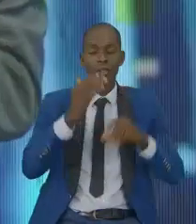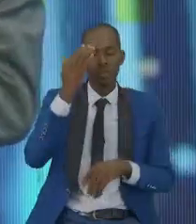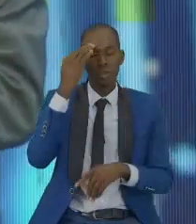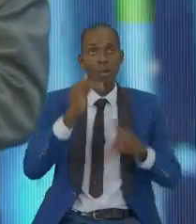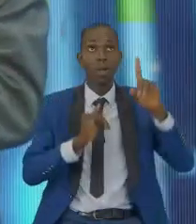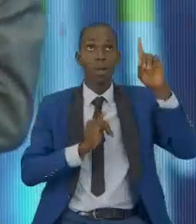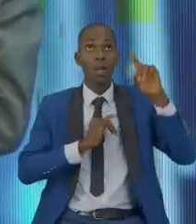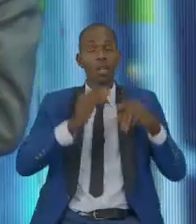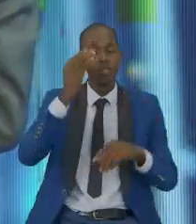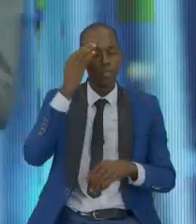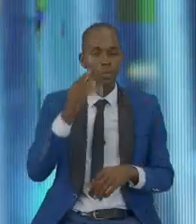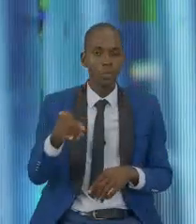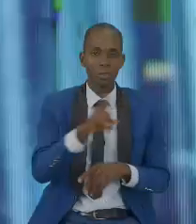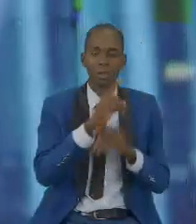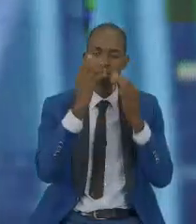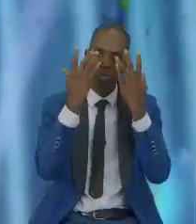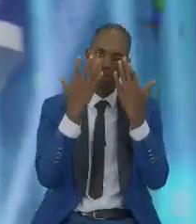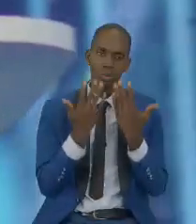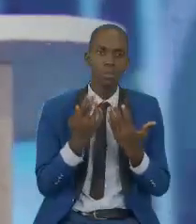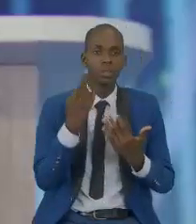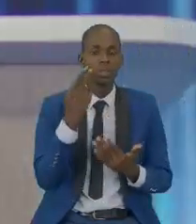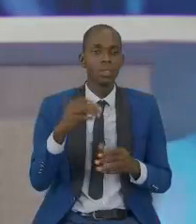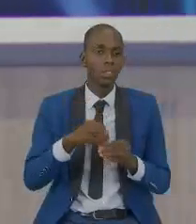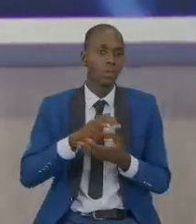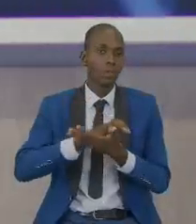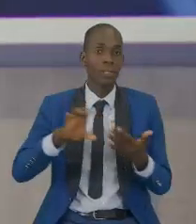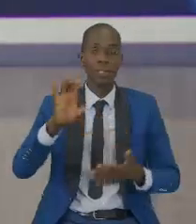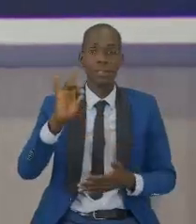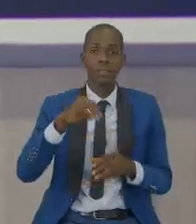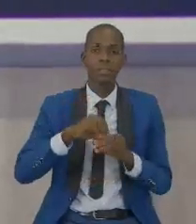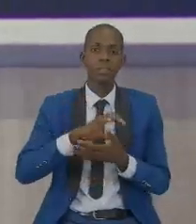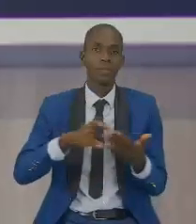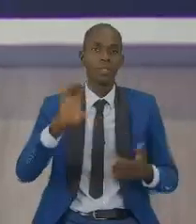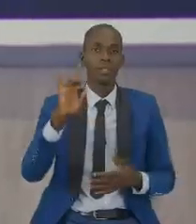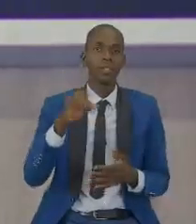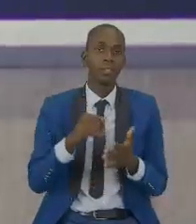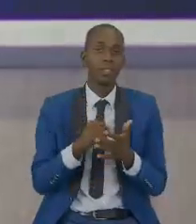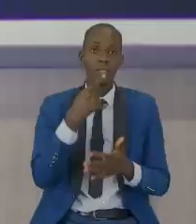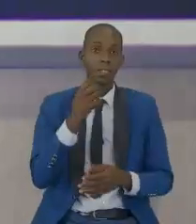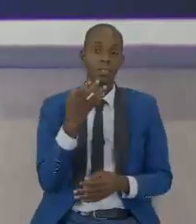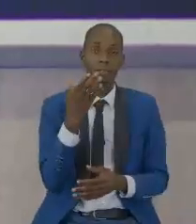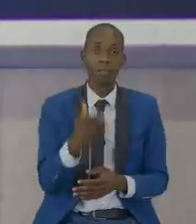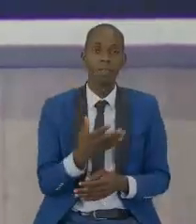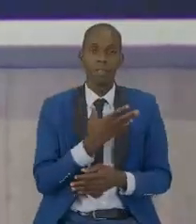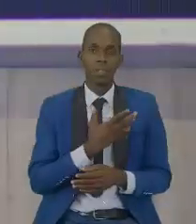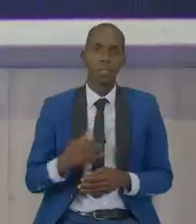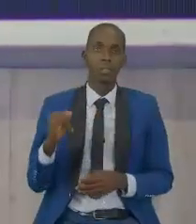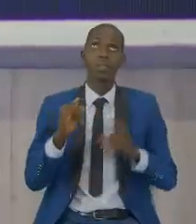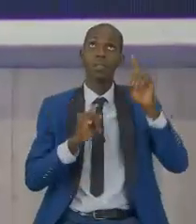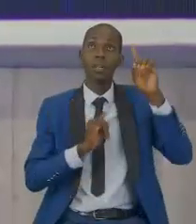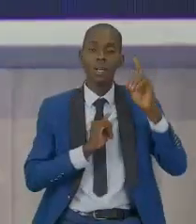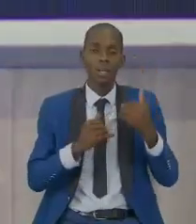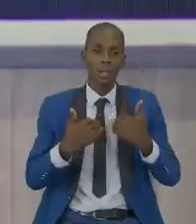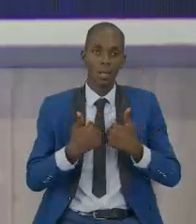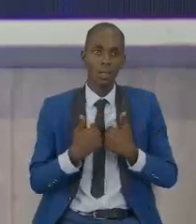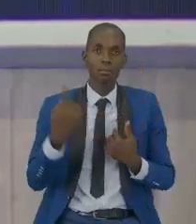I know their sorrows. Now he tells us in verse 8, he says, and I have come